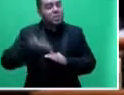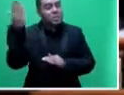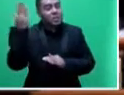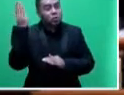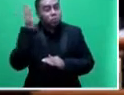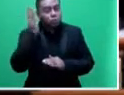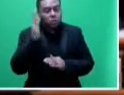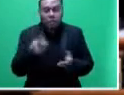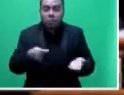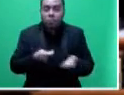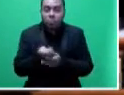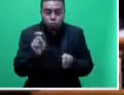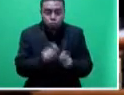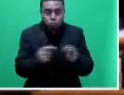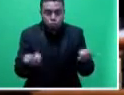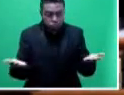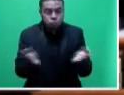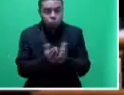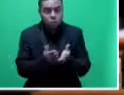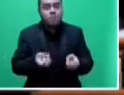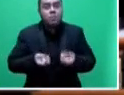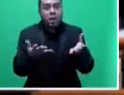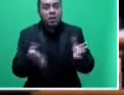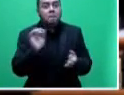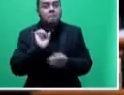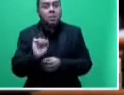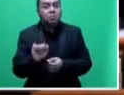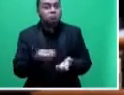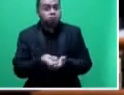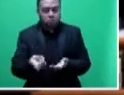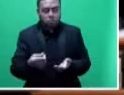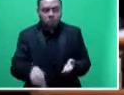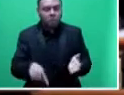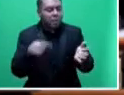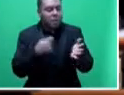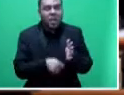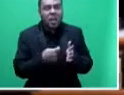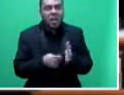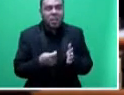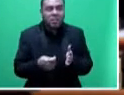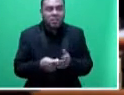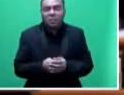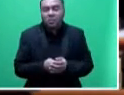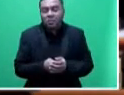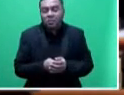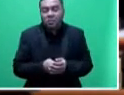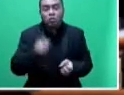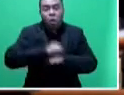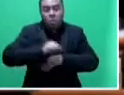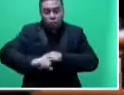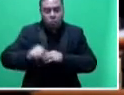their fees paid, textbooks provided, bus fares paid for those who need it. TELS will continue with a mark requirement of 250